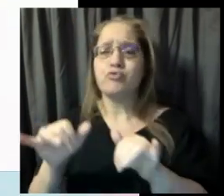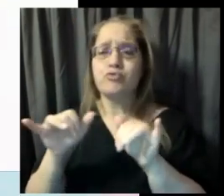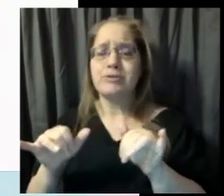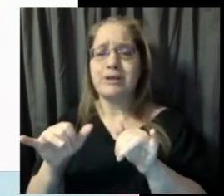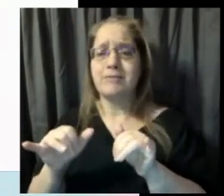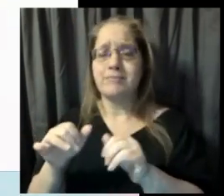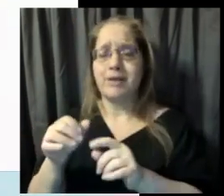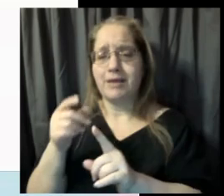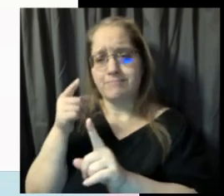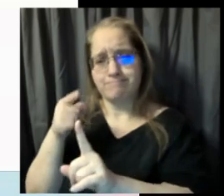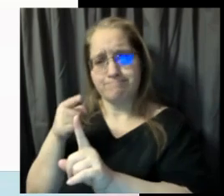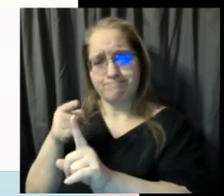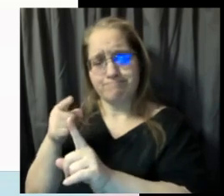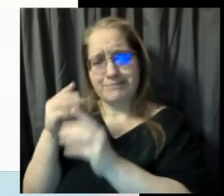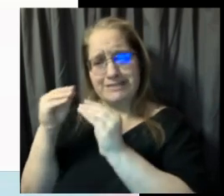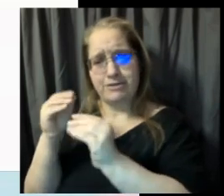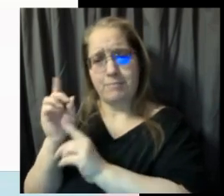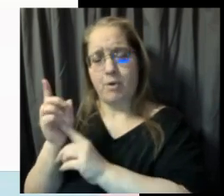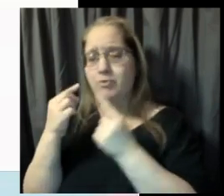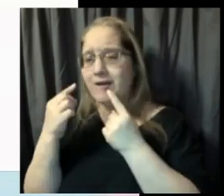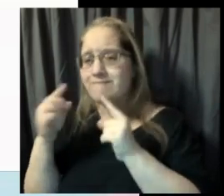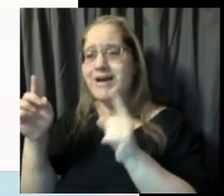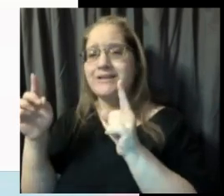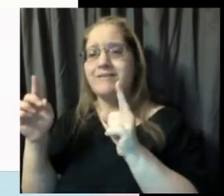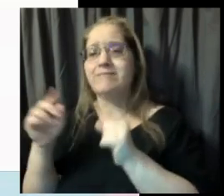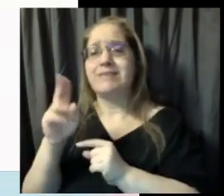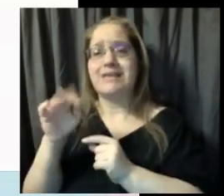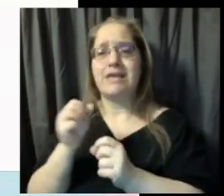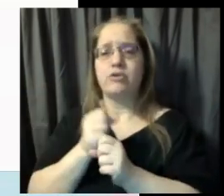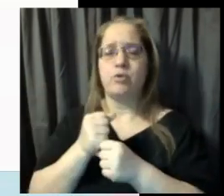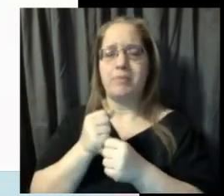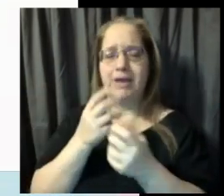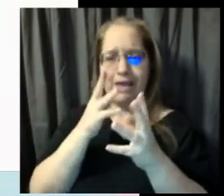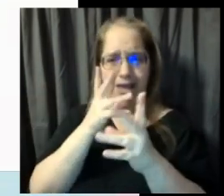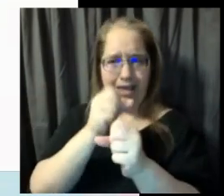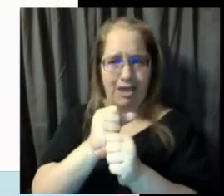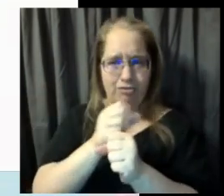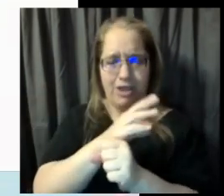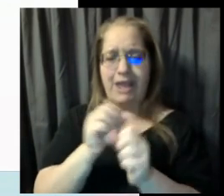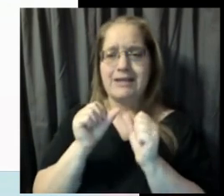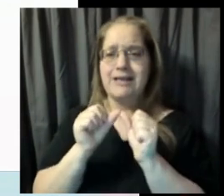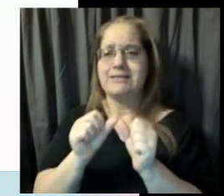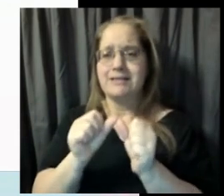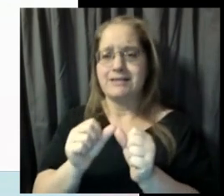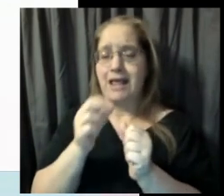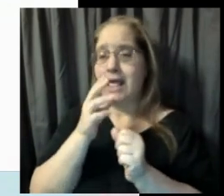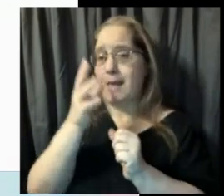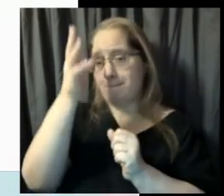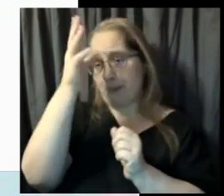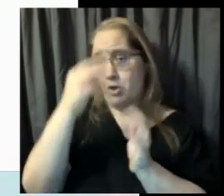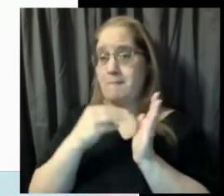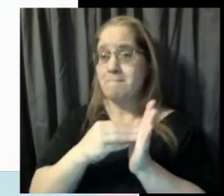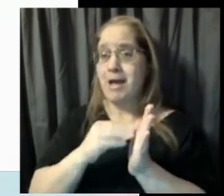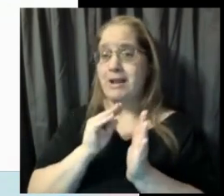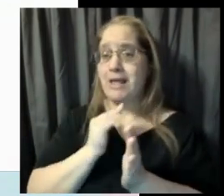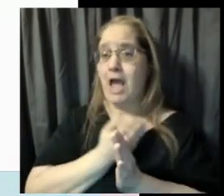and intentional teaching moments are incredibly effective. The key is to make it engaging and keeping it consistent. As parents,